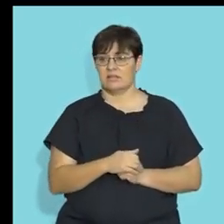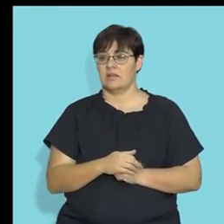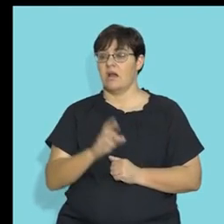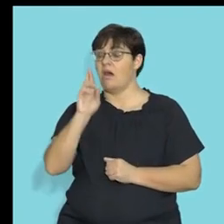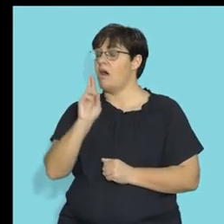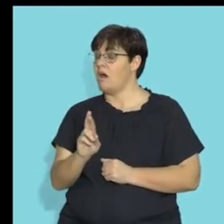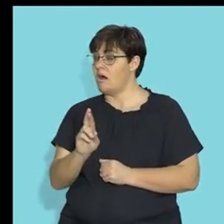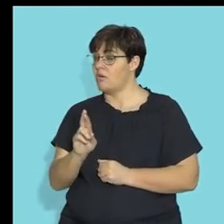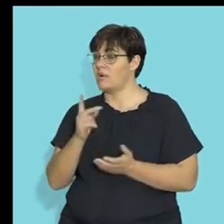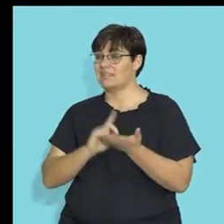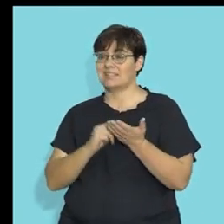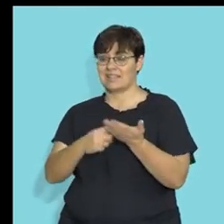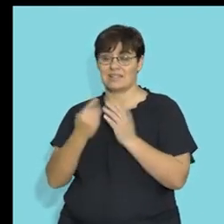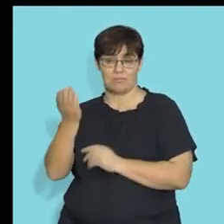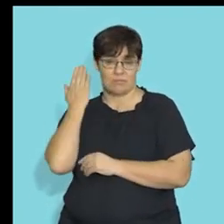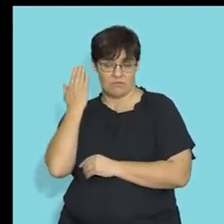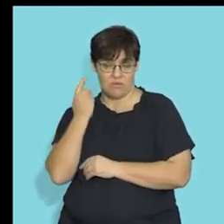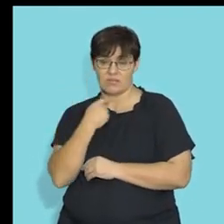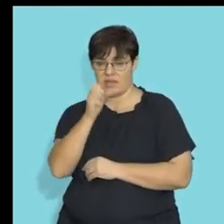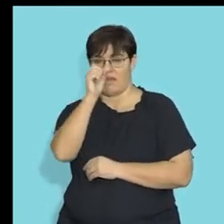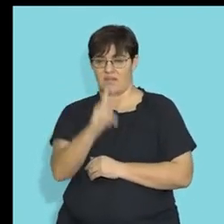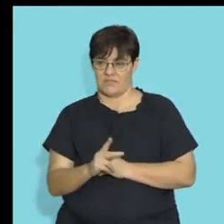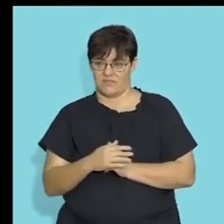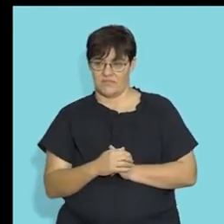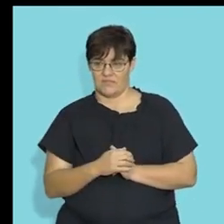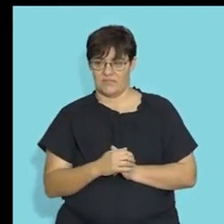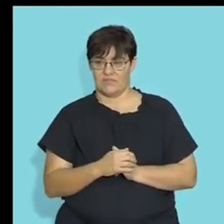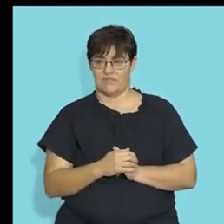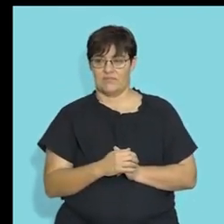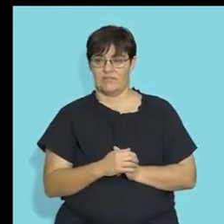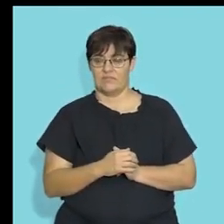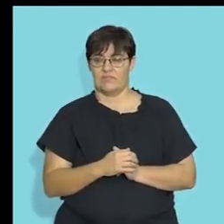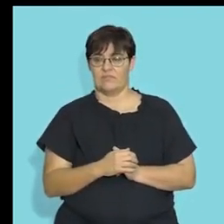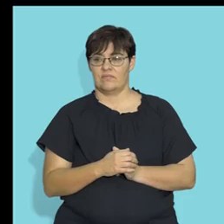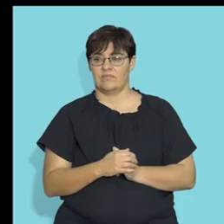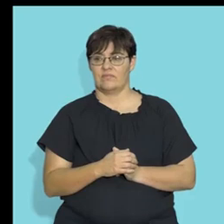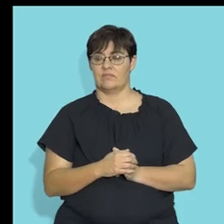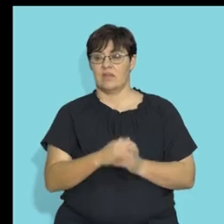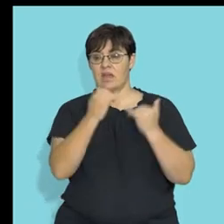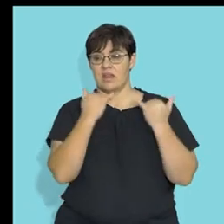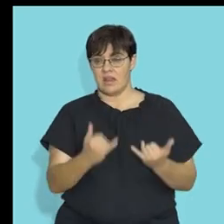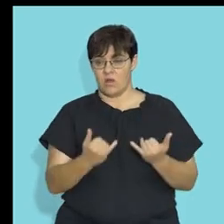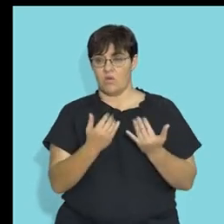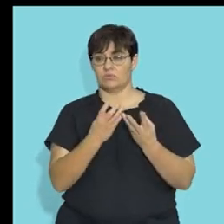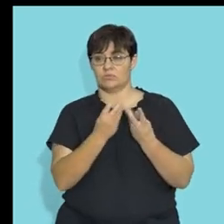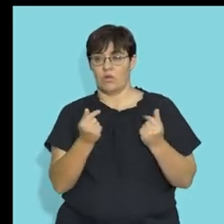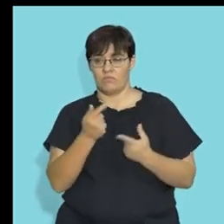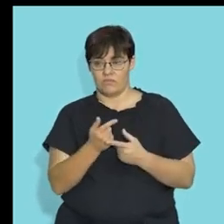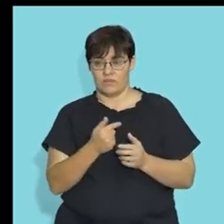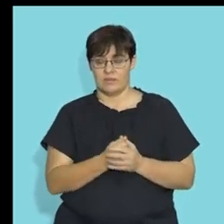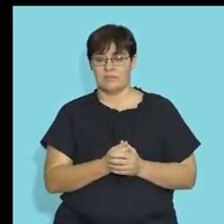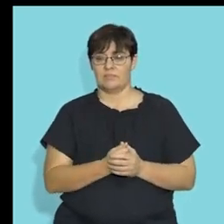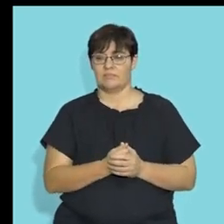8. And my ratio, which we discussed on the previous slide, is a half. So I'm now going to solve